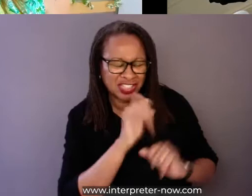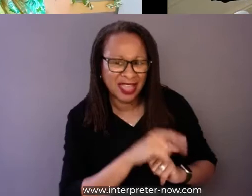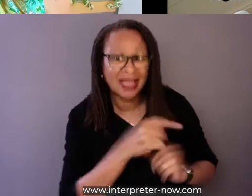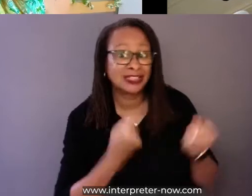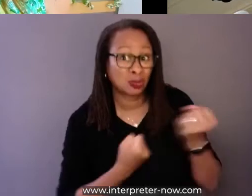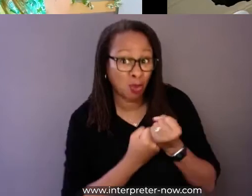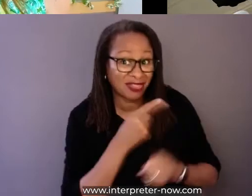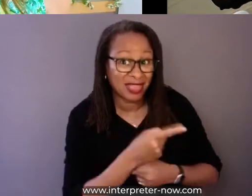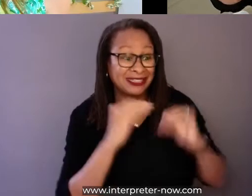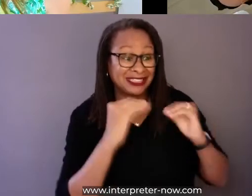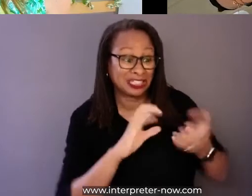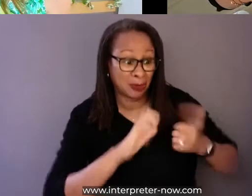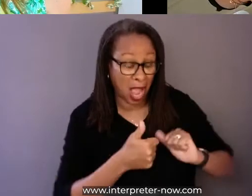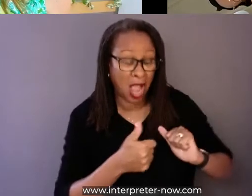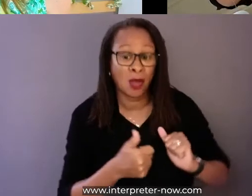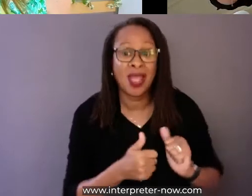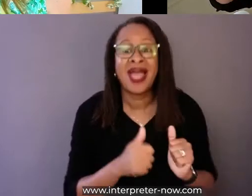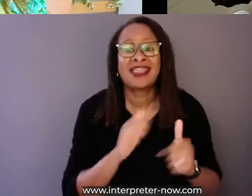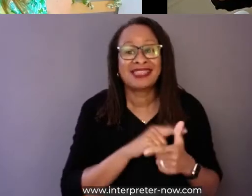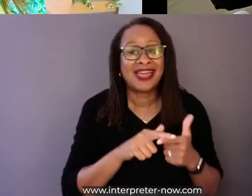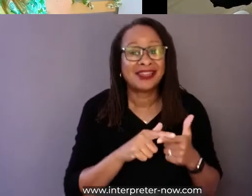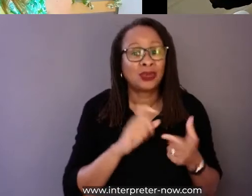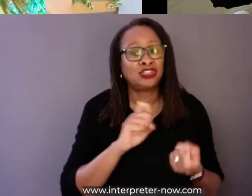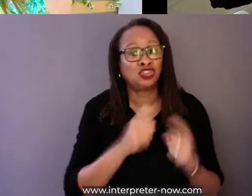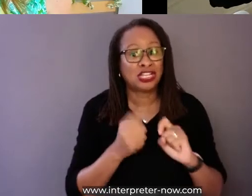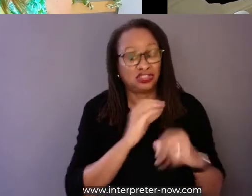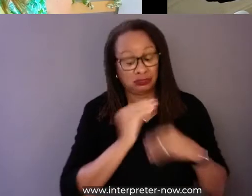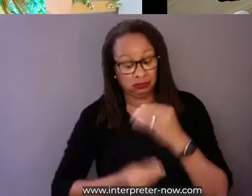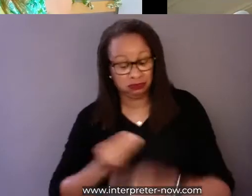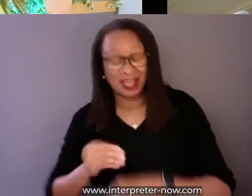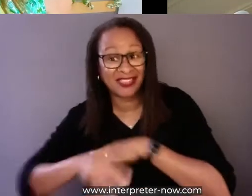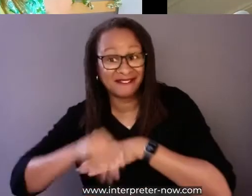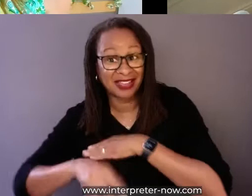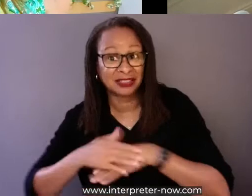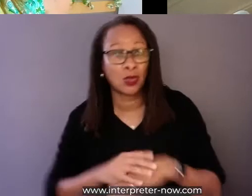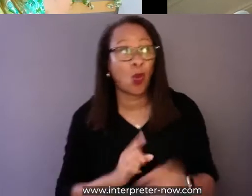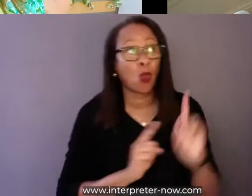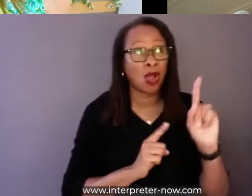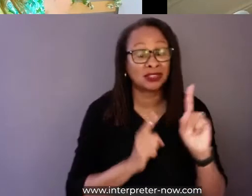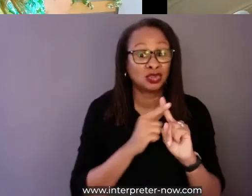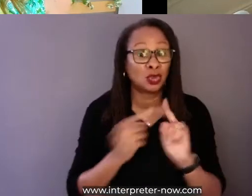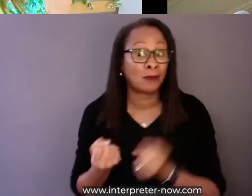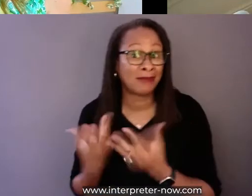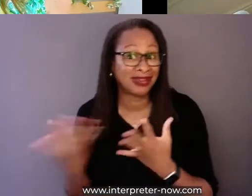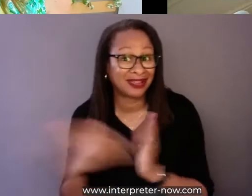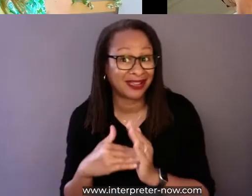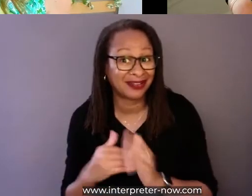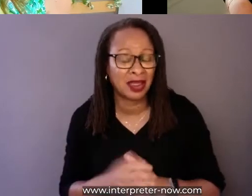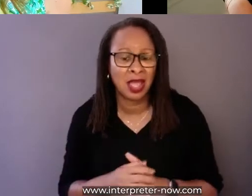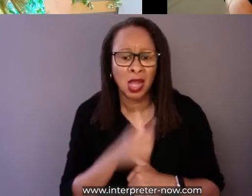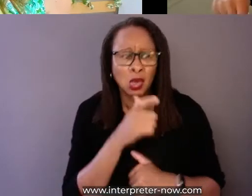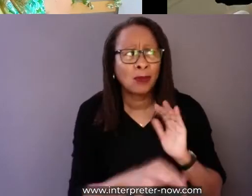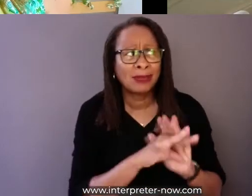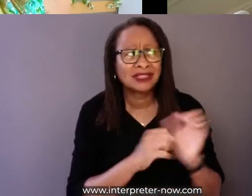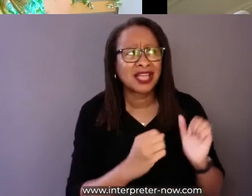them, that would actually change the downstream effects. And so again, you're one to many-ing this. Well, who picks those